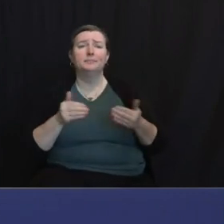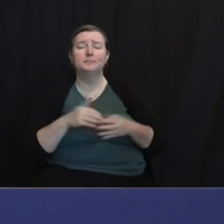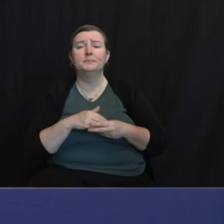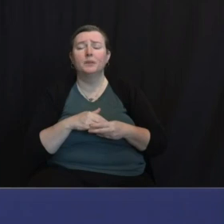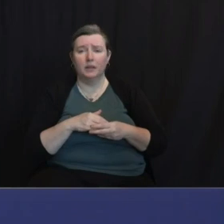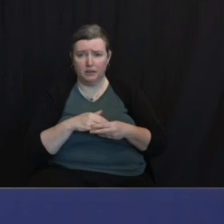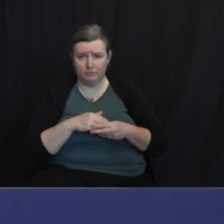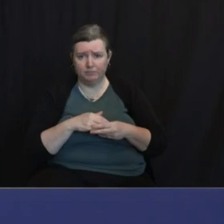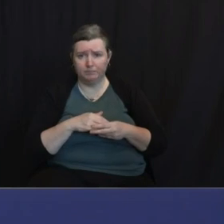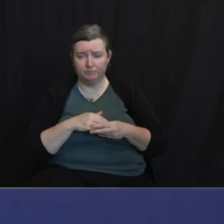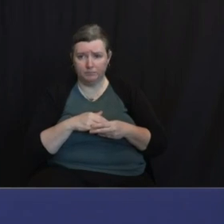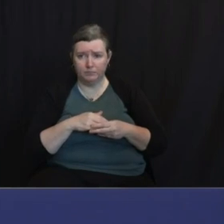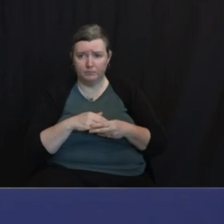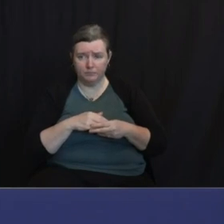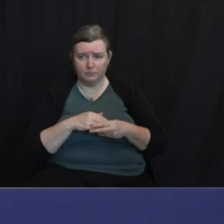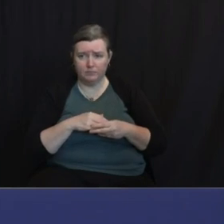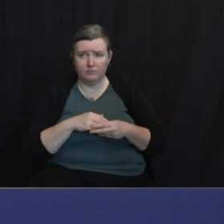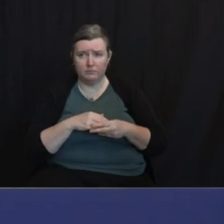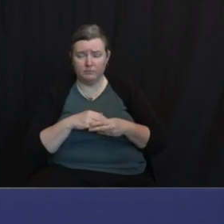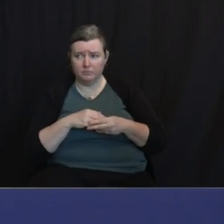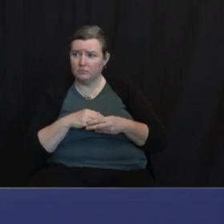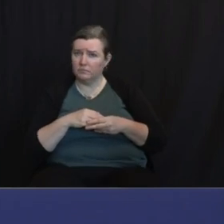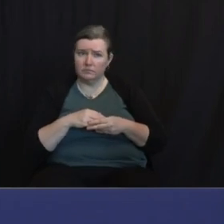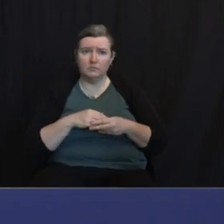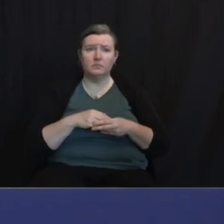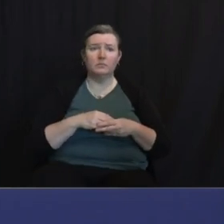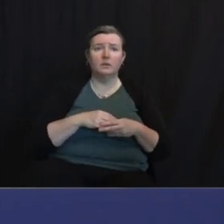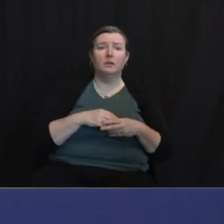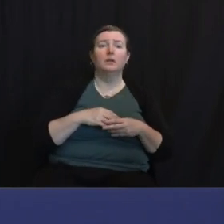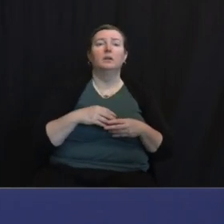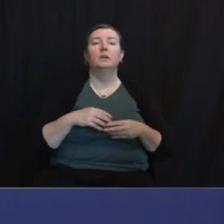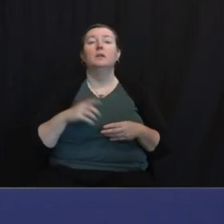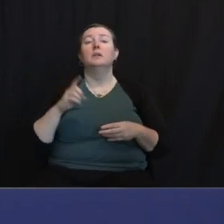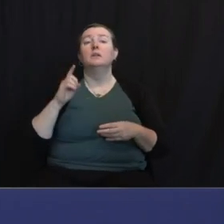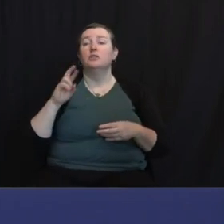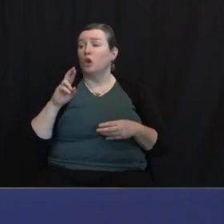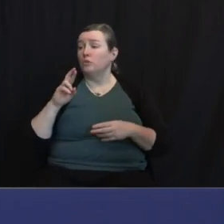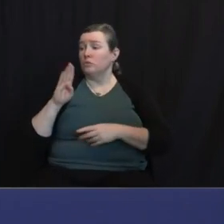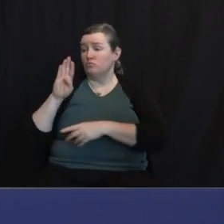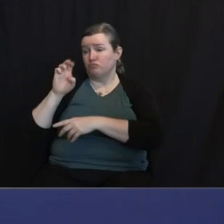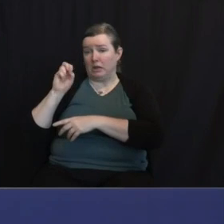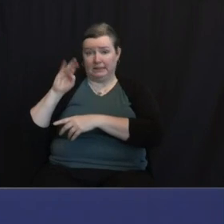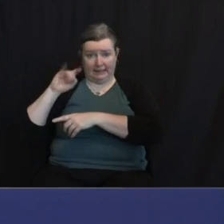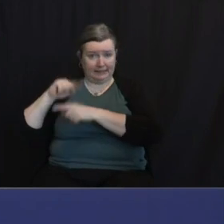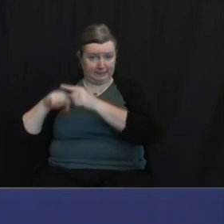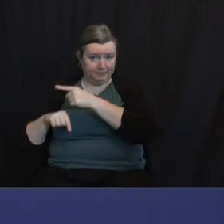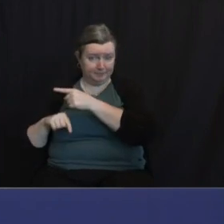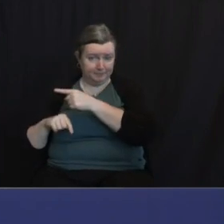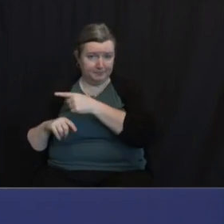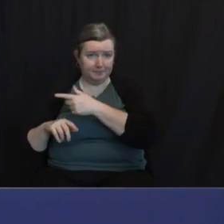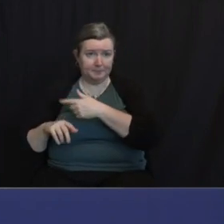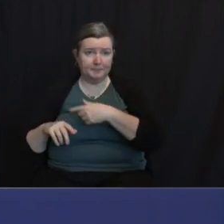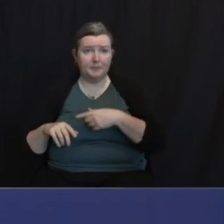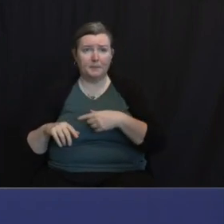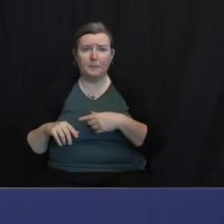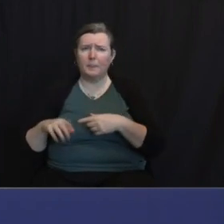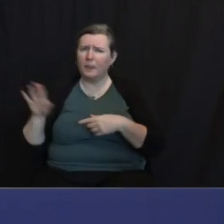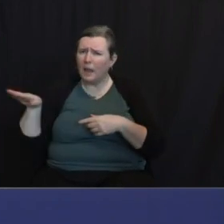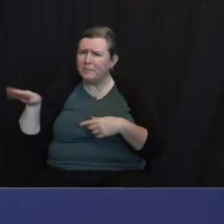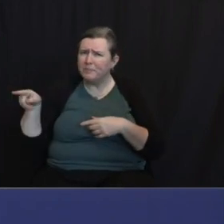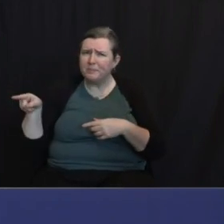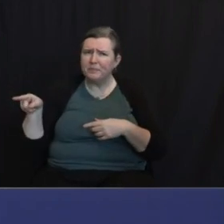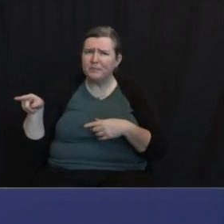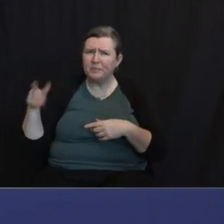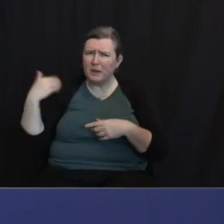afternoon. For Dr. Bresnitz, if you were in your former job as state epidemiologist, would you have signed off on the